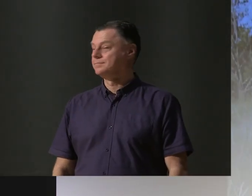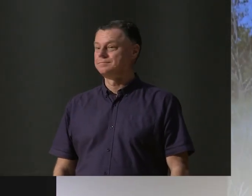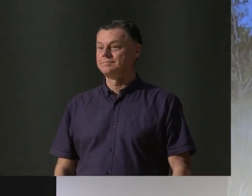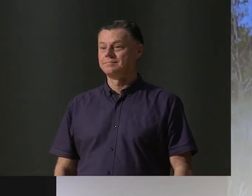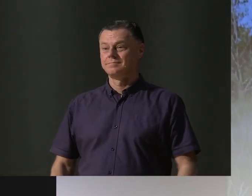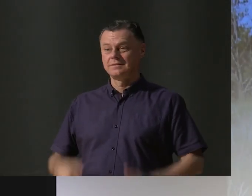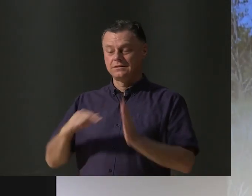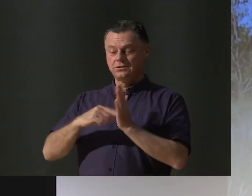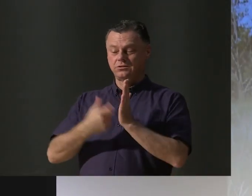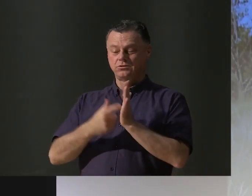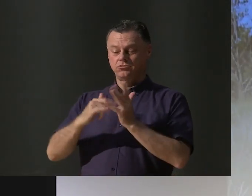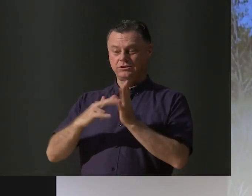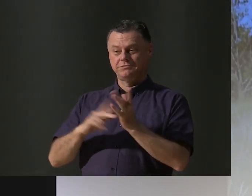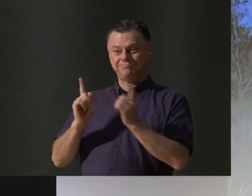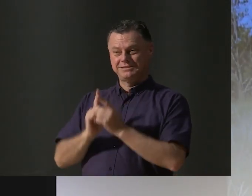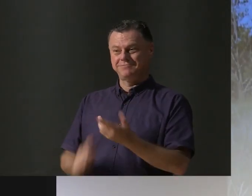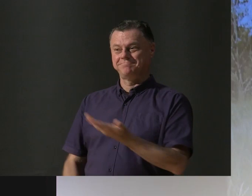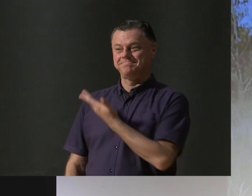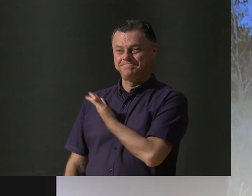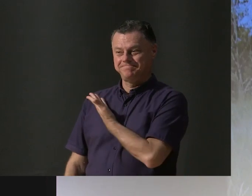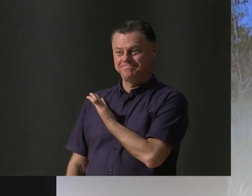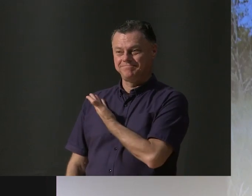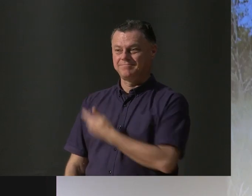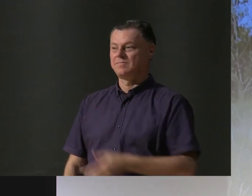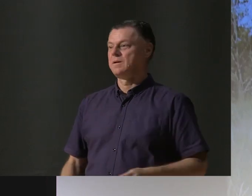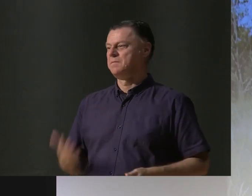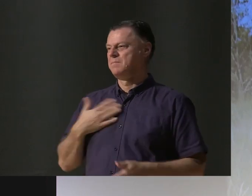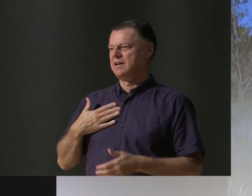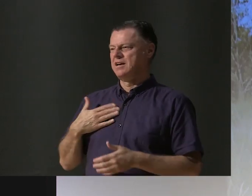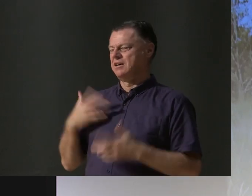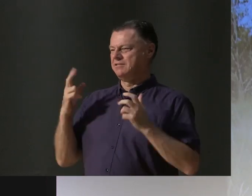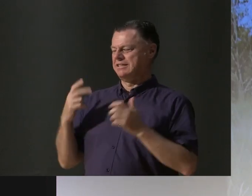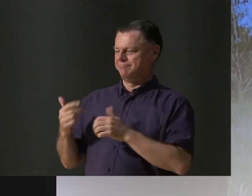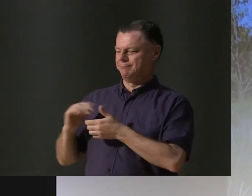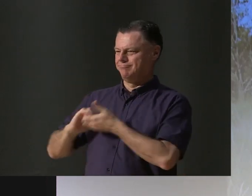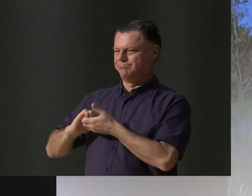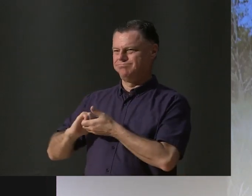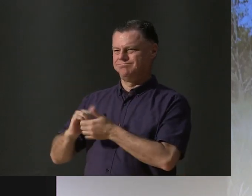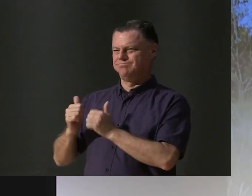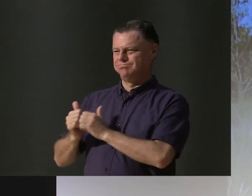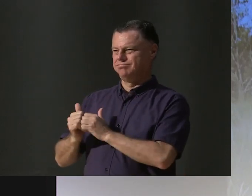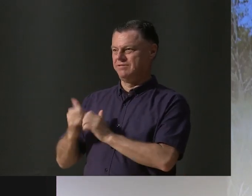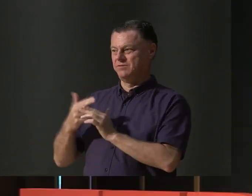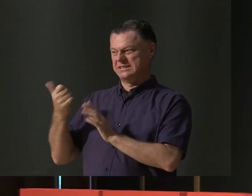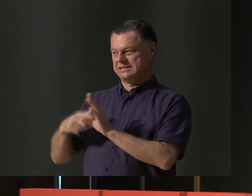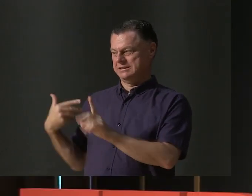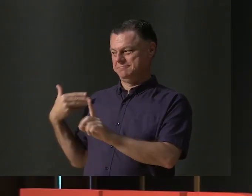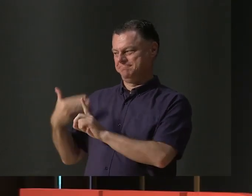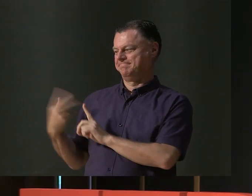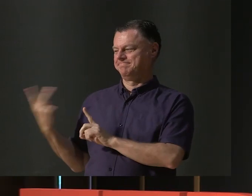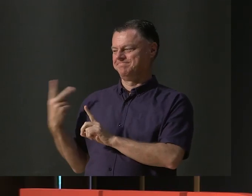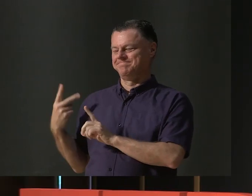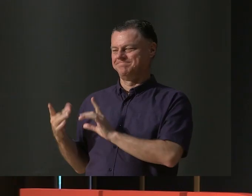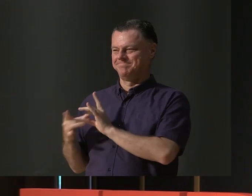want you to meet Tristan. Tristan has been my partner in crime for over 6 years, and I